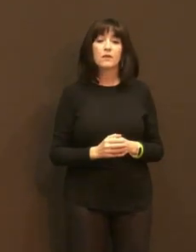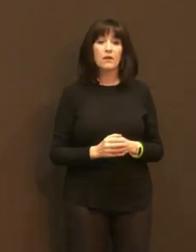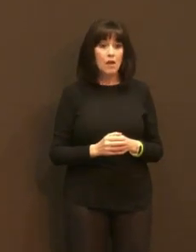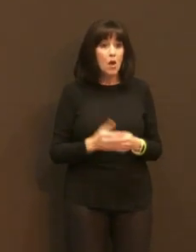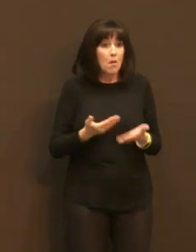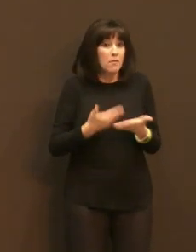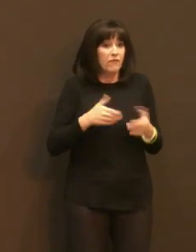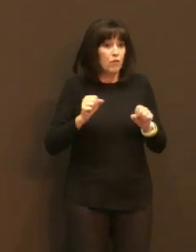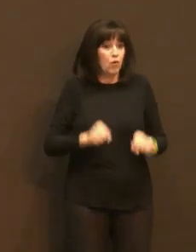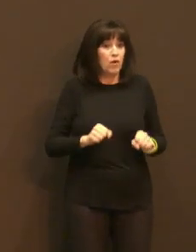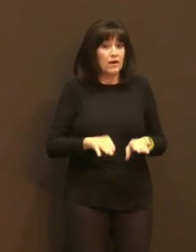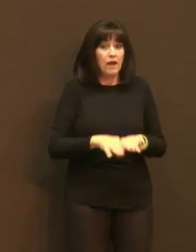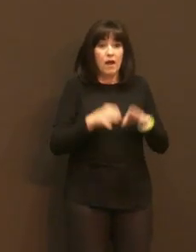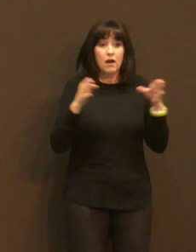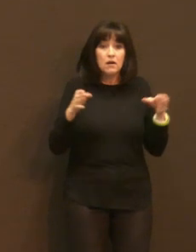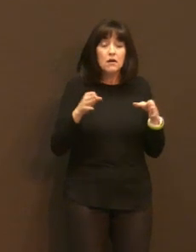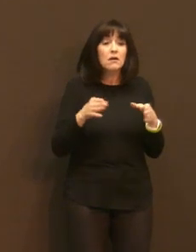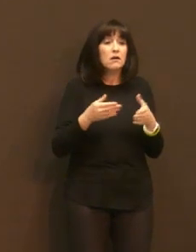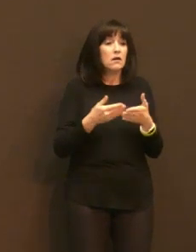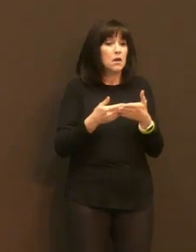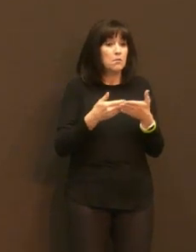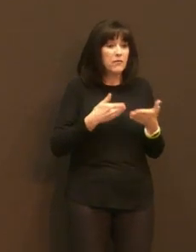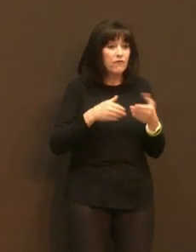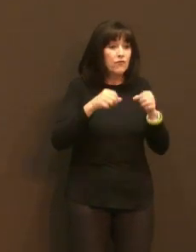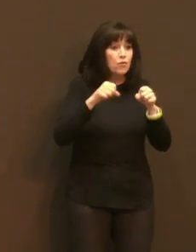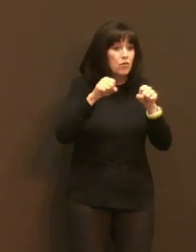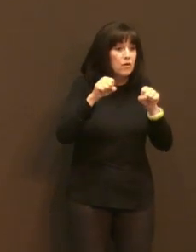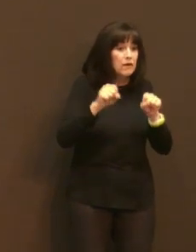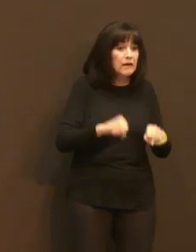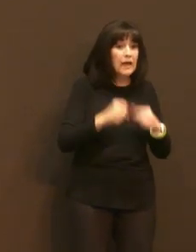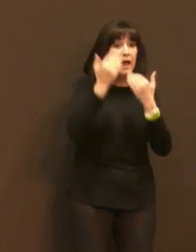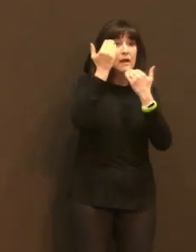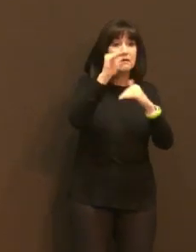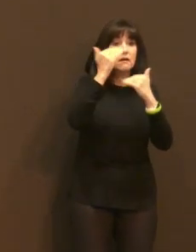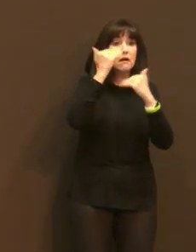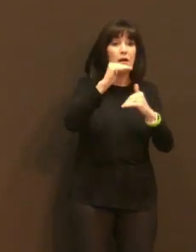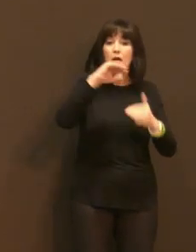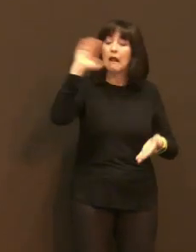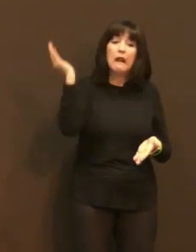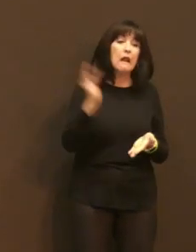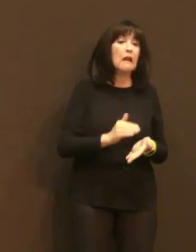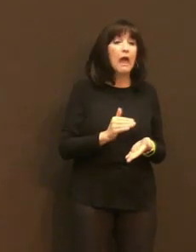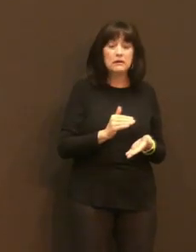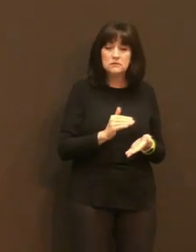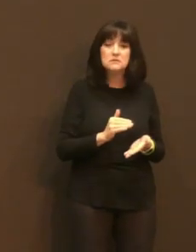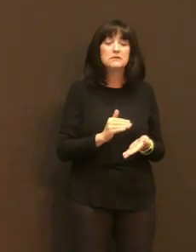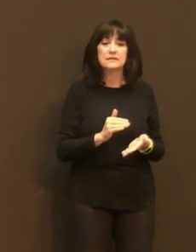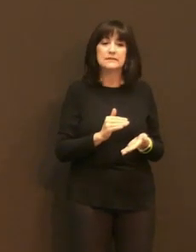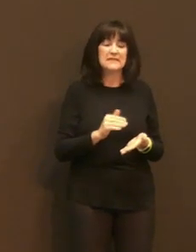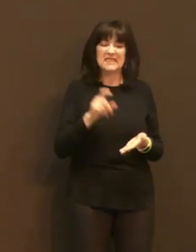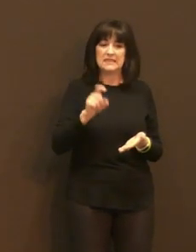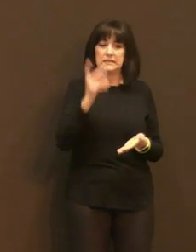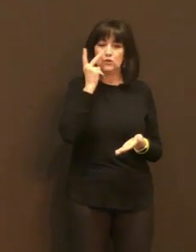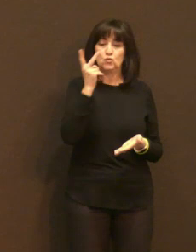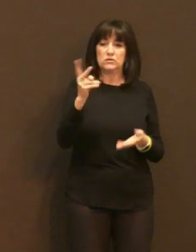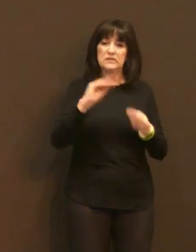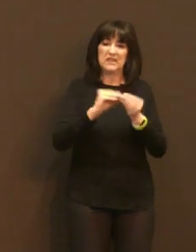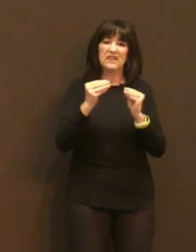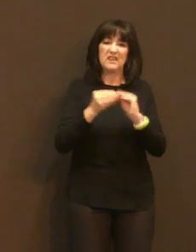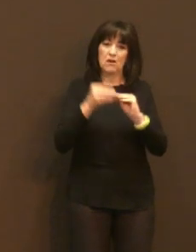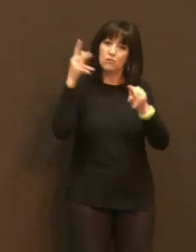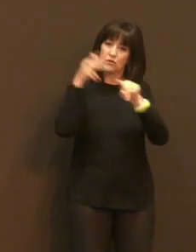that graph to flatten off and then start to come down for 14 days in a row. And I think the next slide takes us into